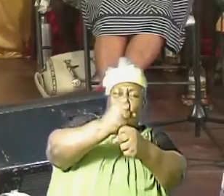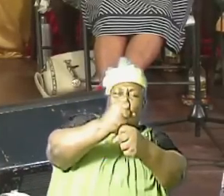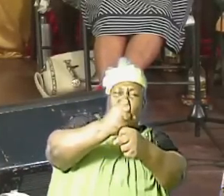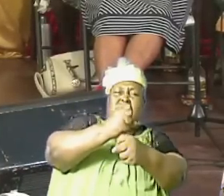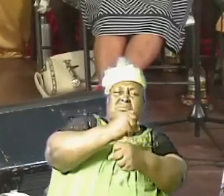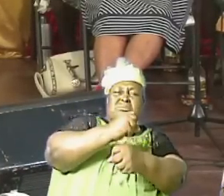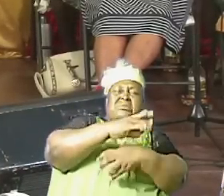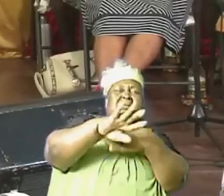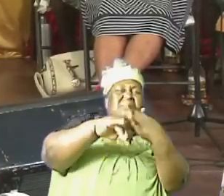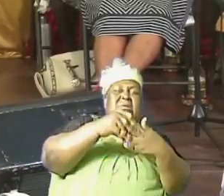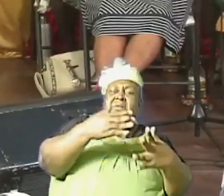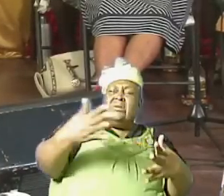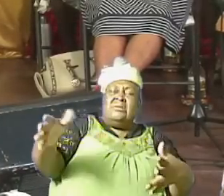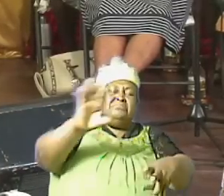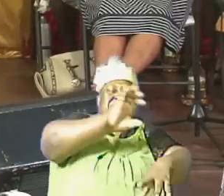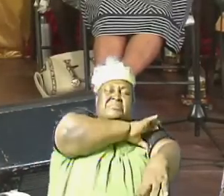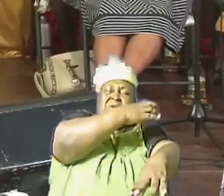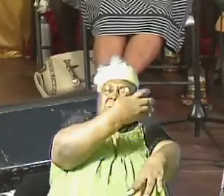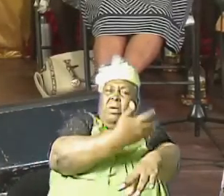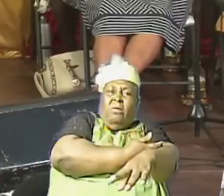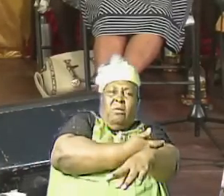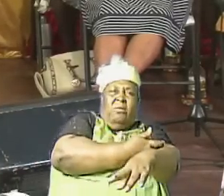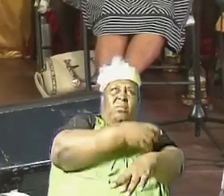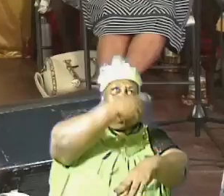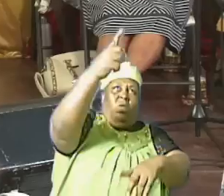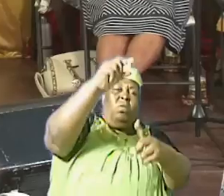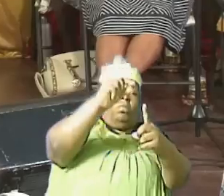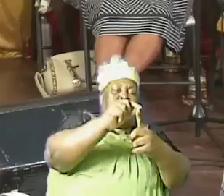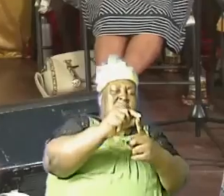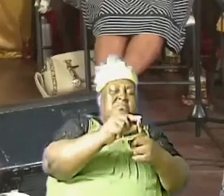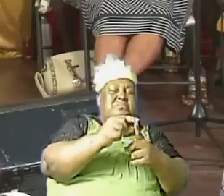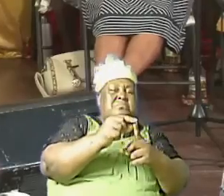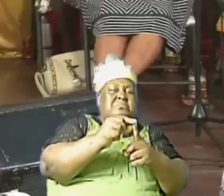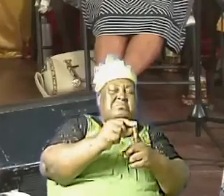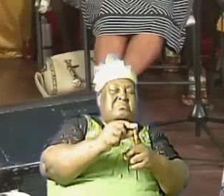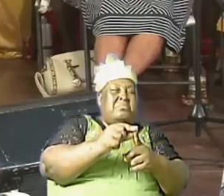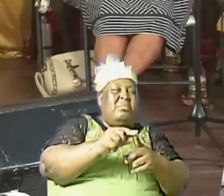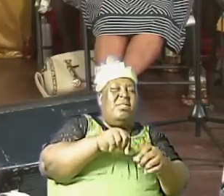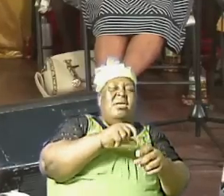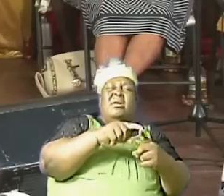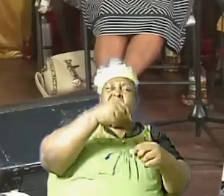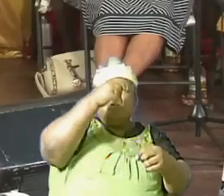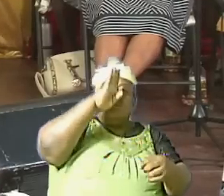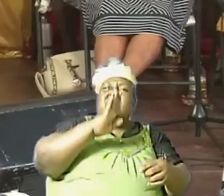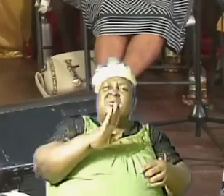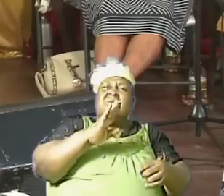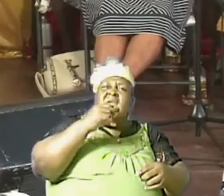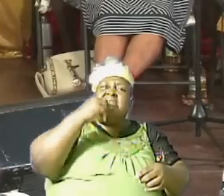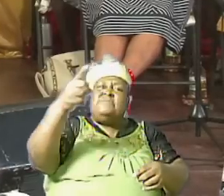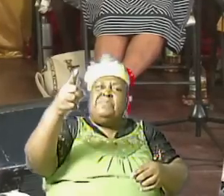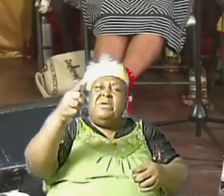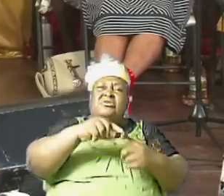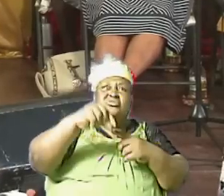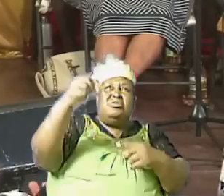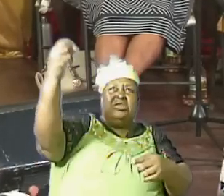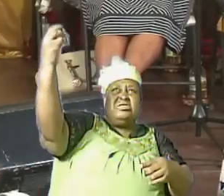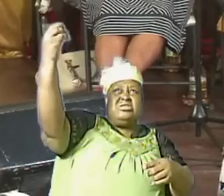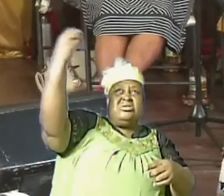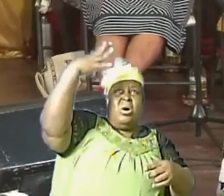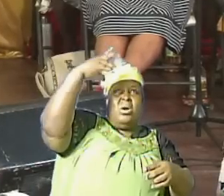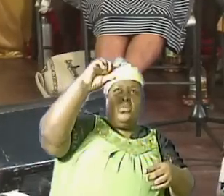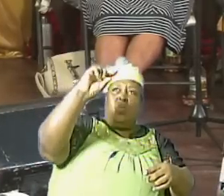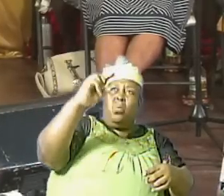all things by the power of his word. So when he speak to the sun once,